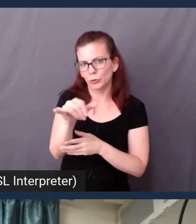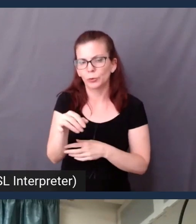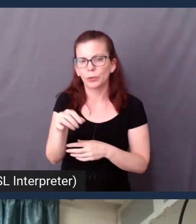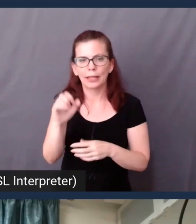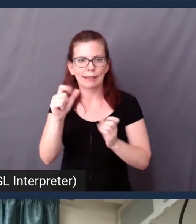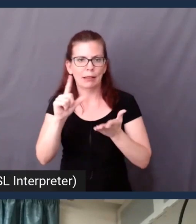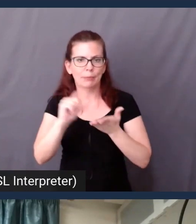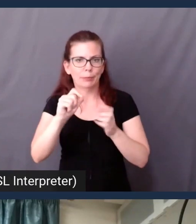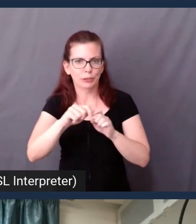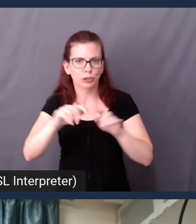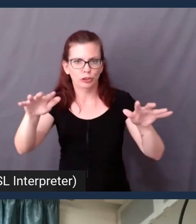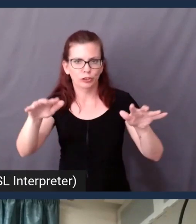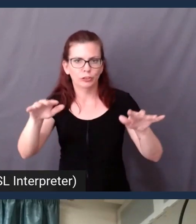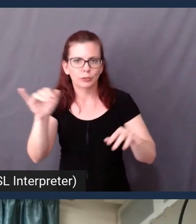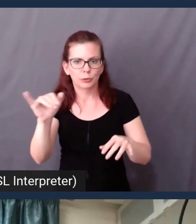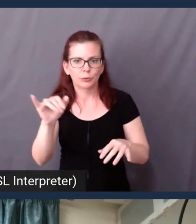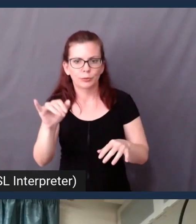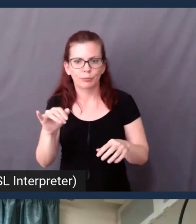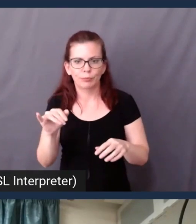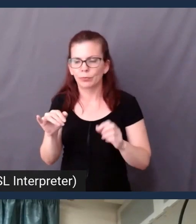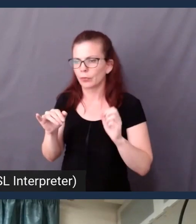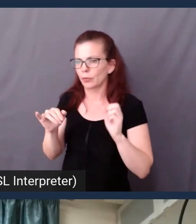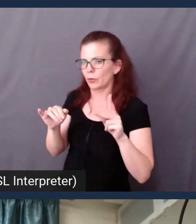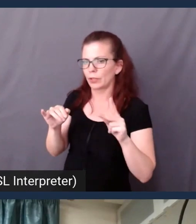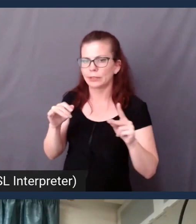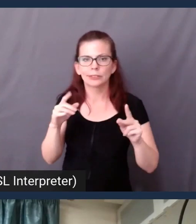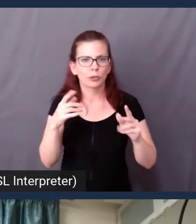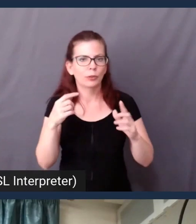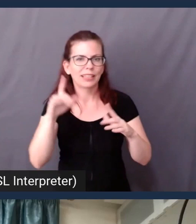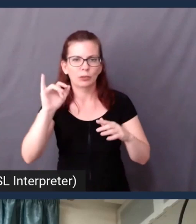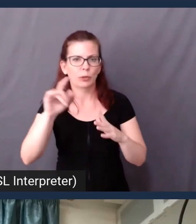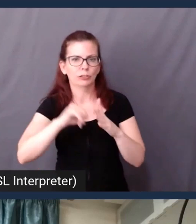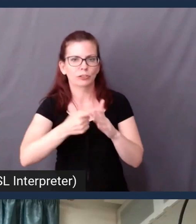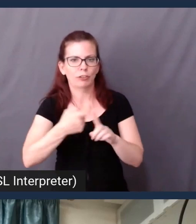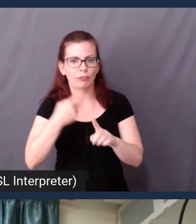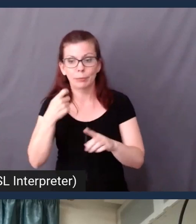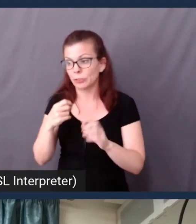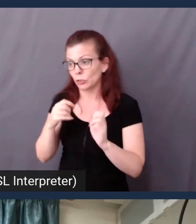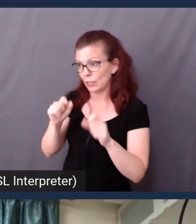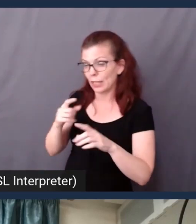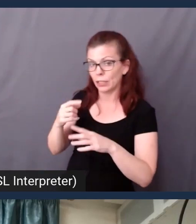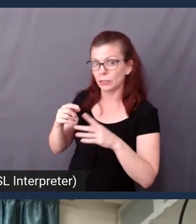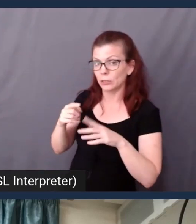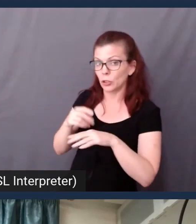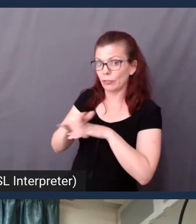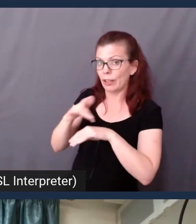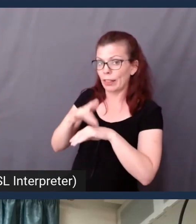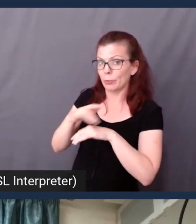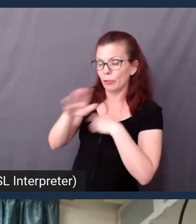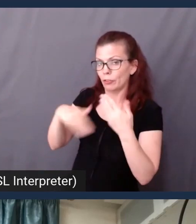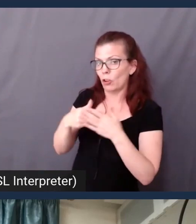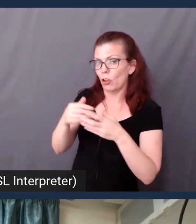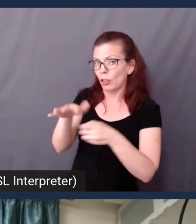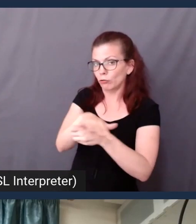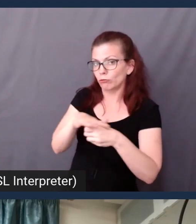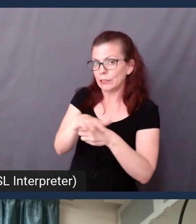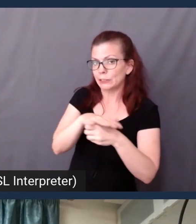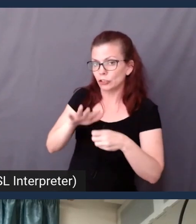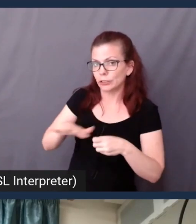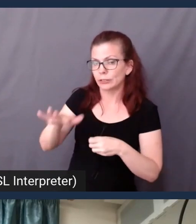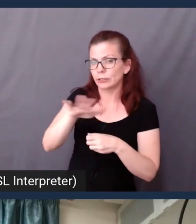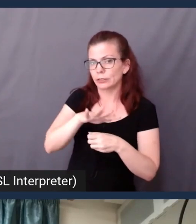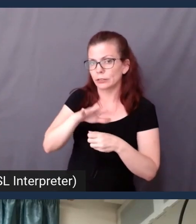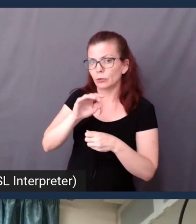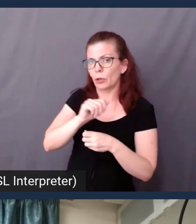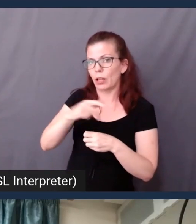publish. So that's everything you need to start on. So you can start using this, and this is available in all regions where